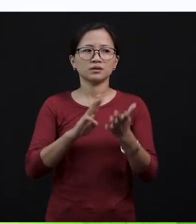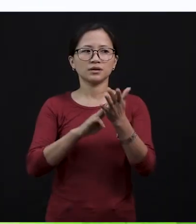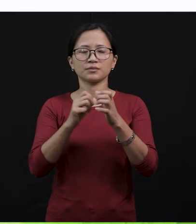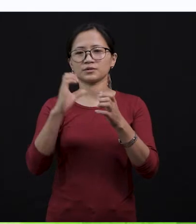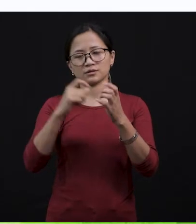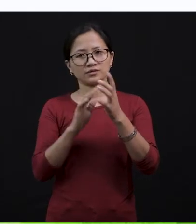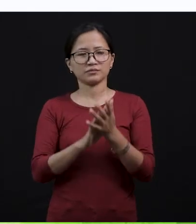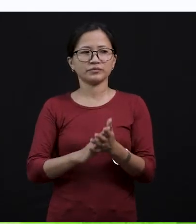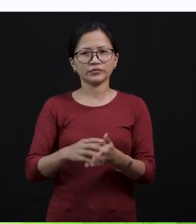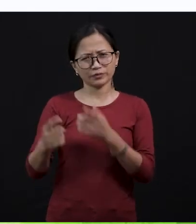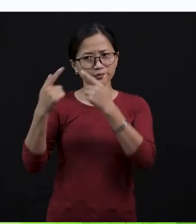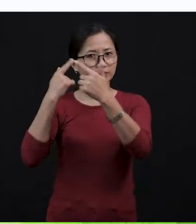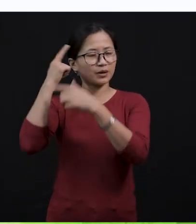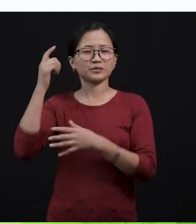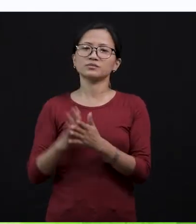Macavity, the Mystery Cat.